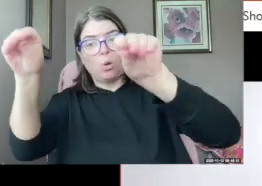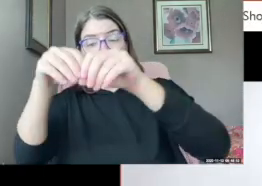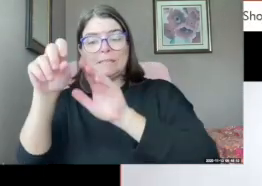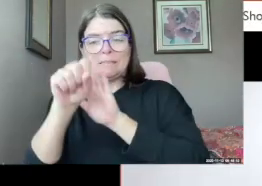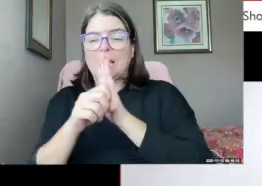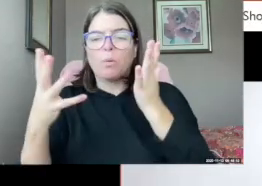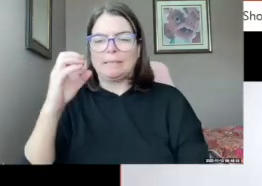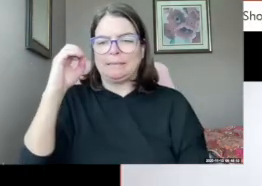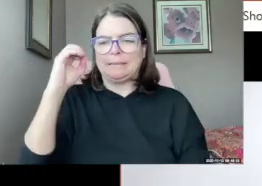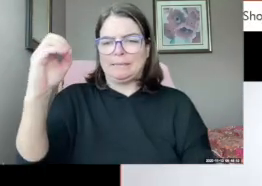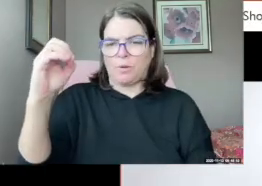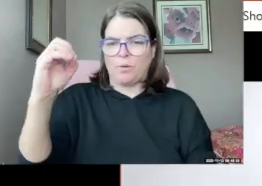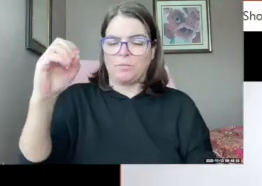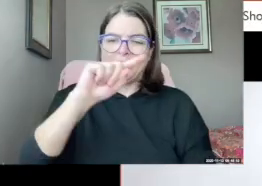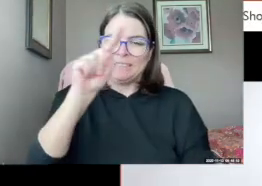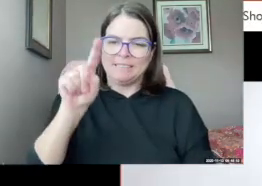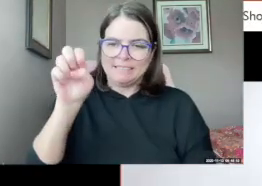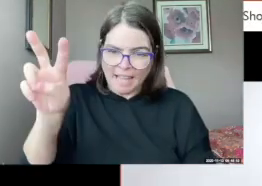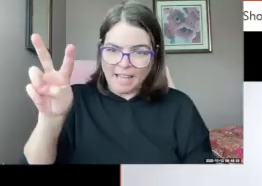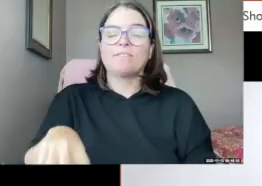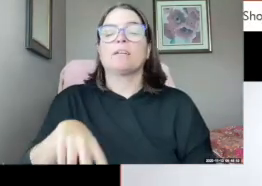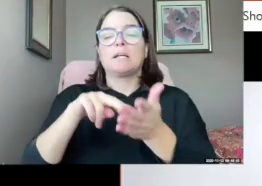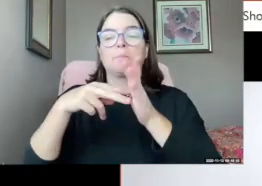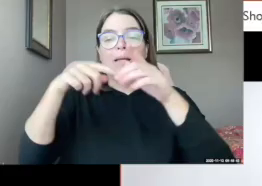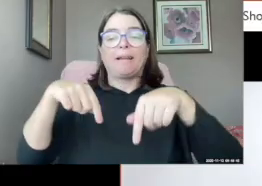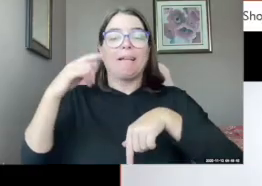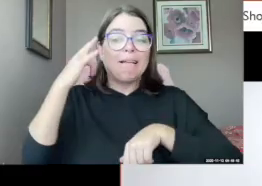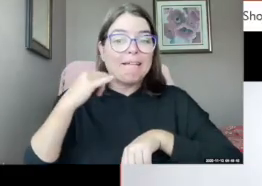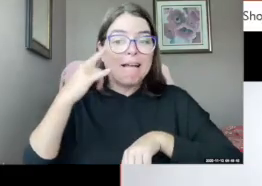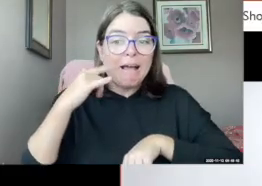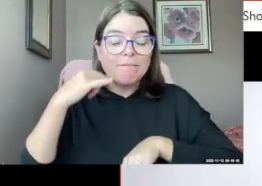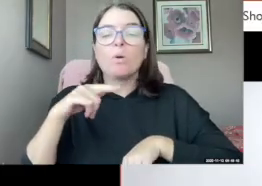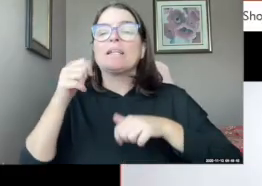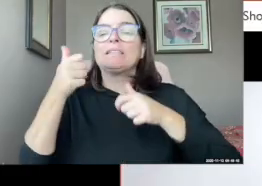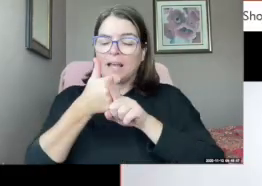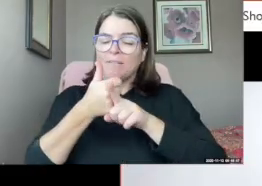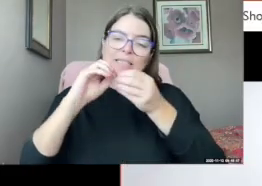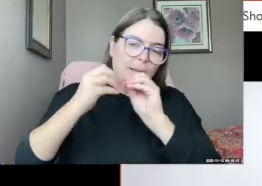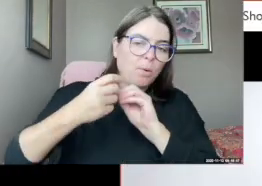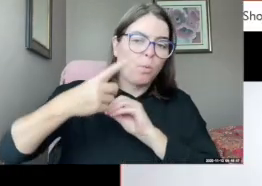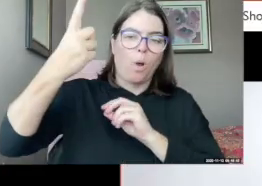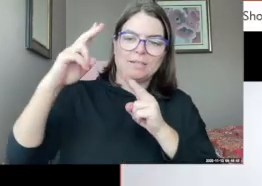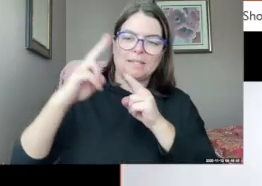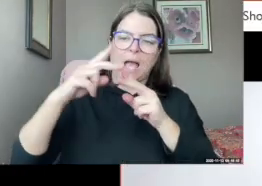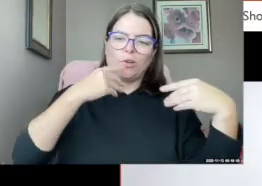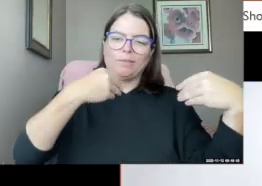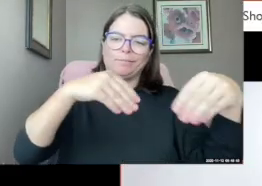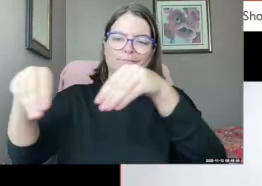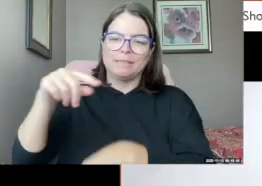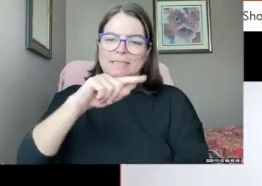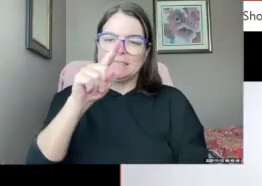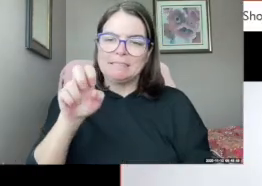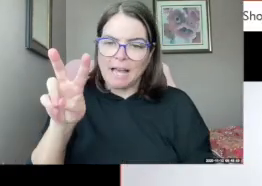makes California the #1 ZEV market in the country. Even though the federal tax credit ended earlier